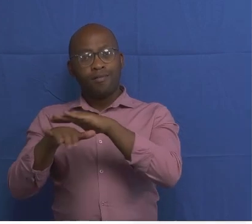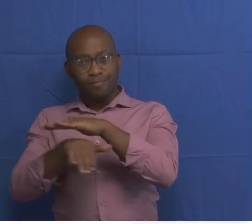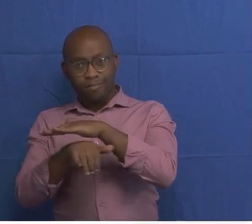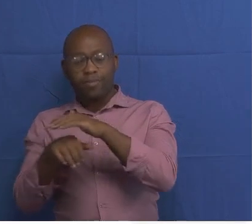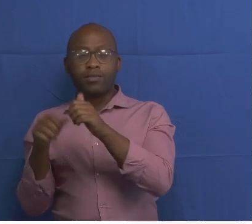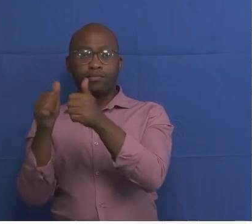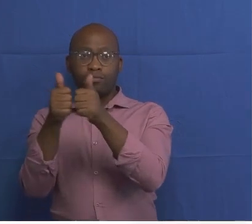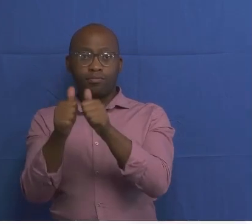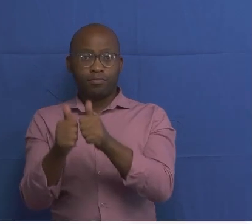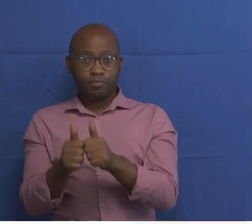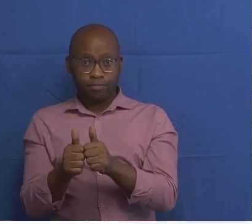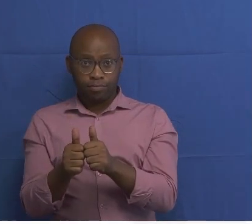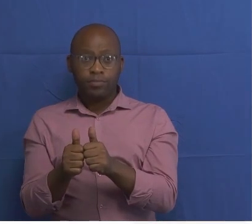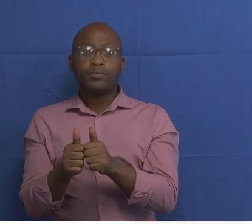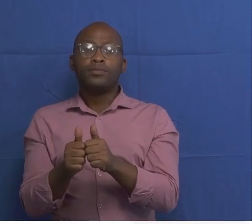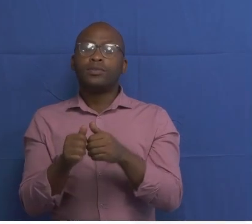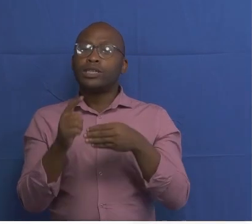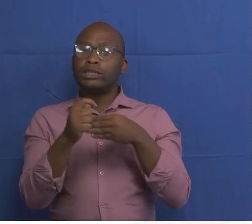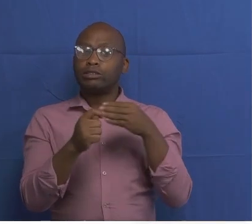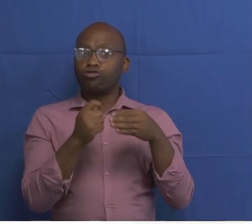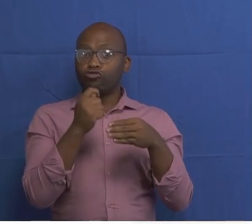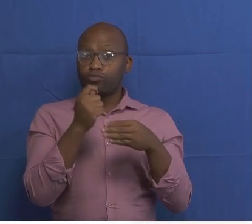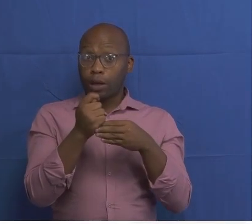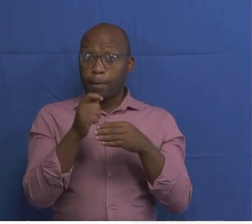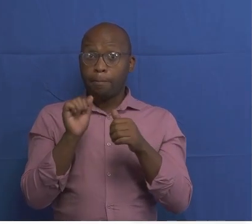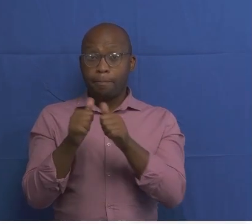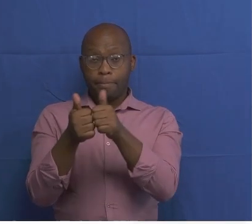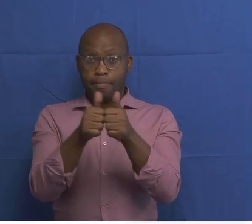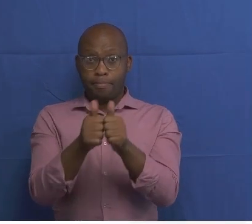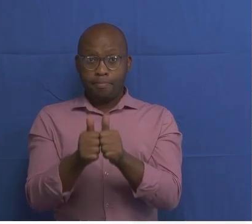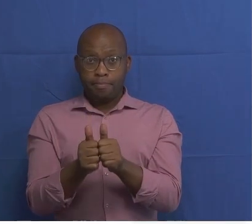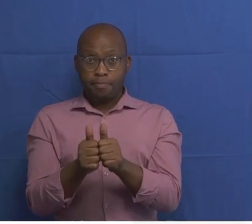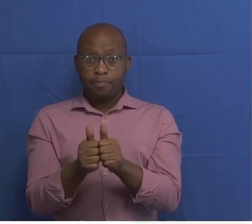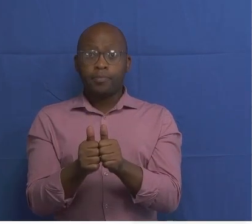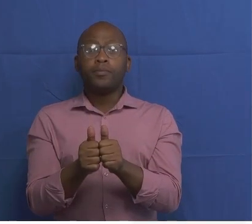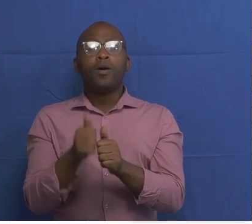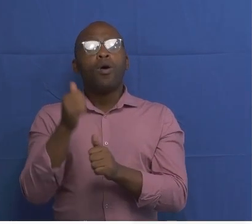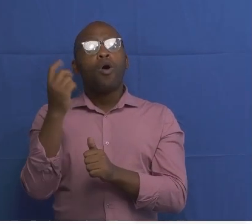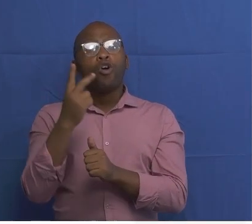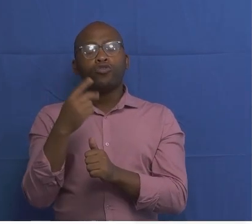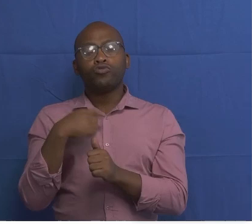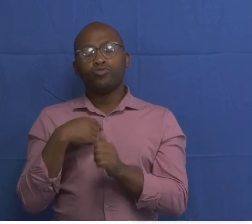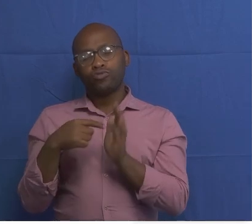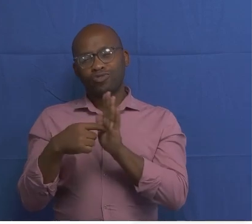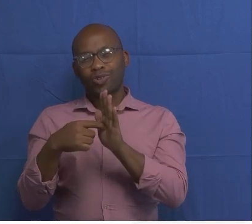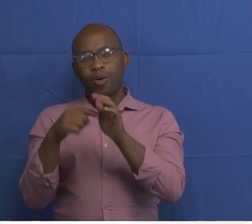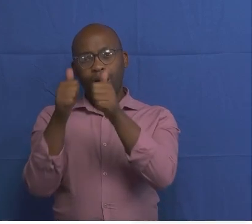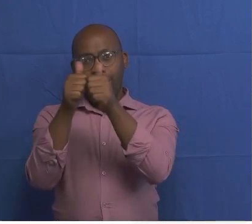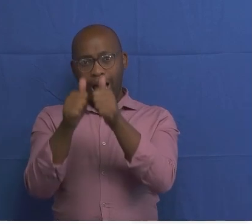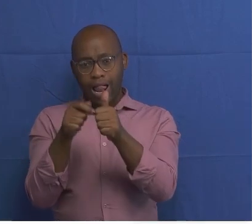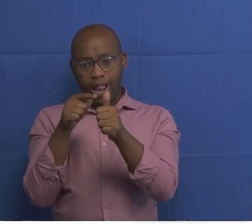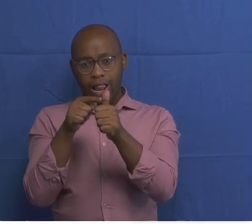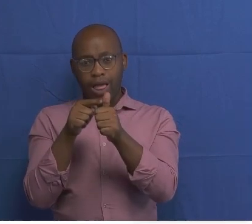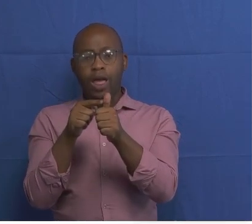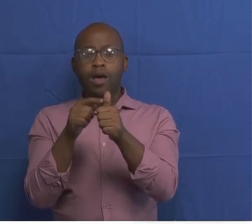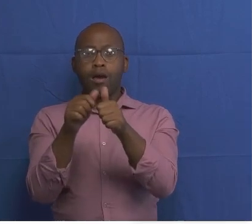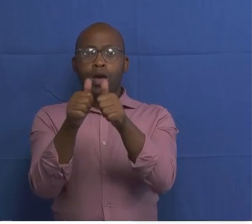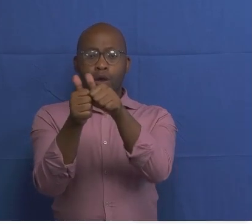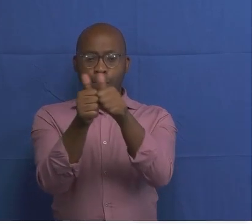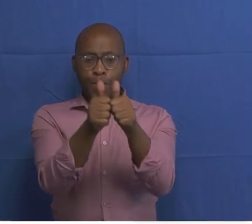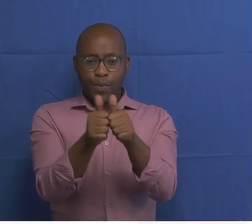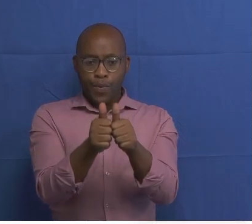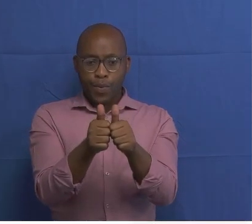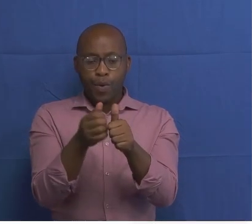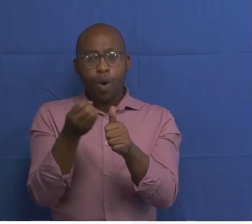and genotype. We are also going to differentiate between homozygous and heterozygous alleles, and we are also going